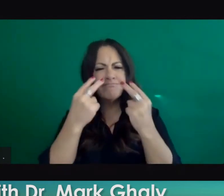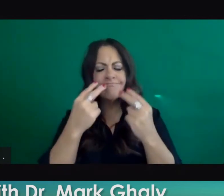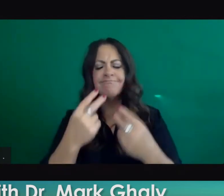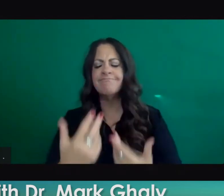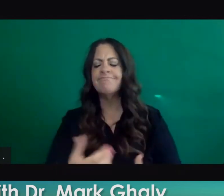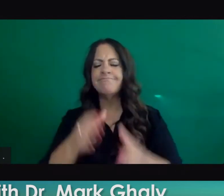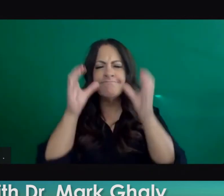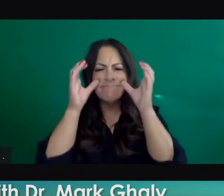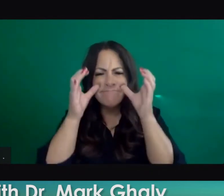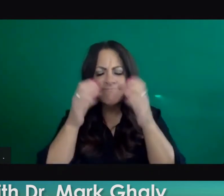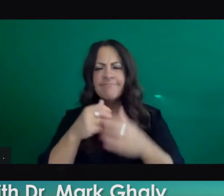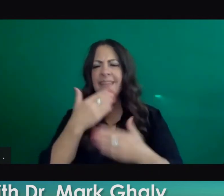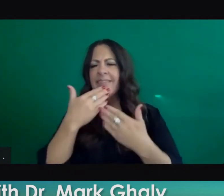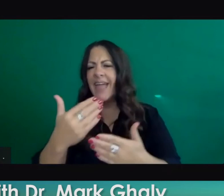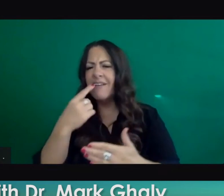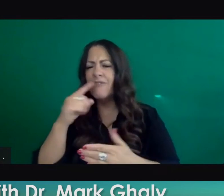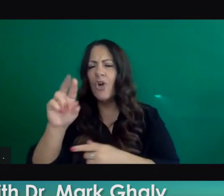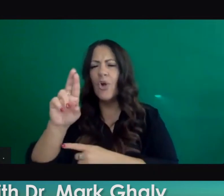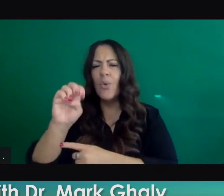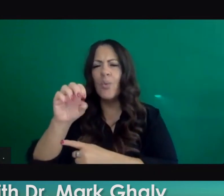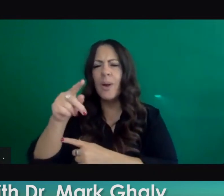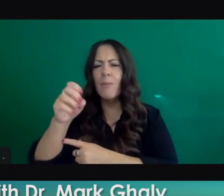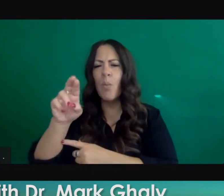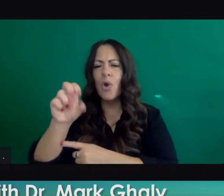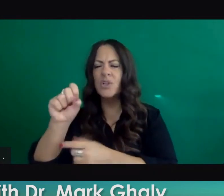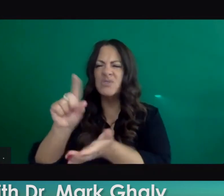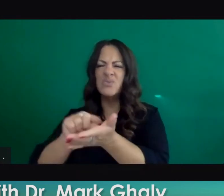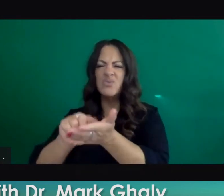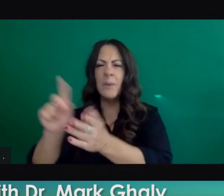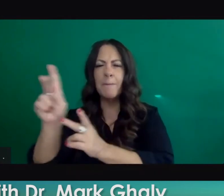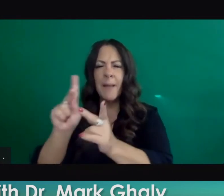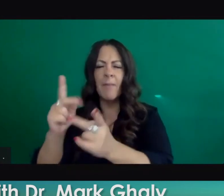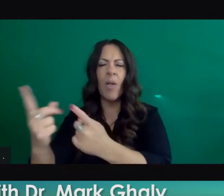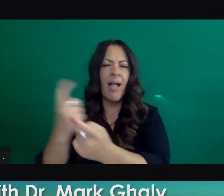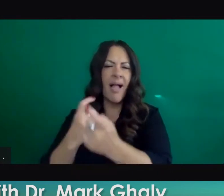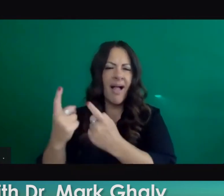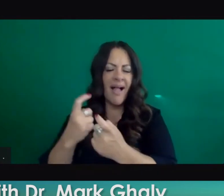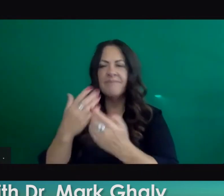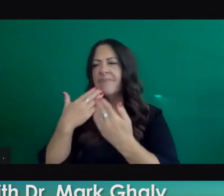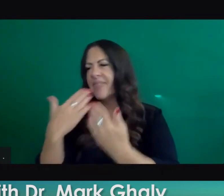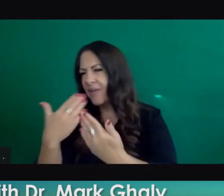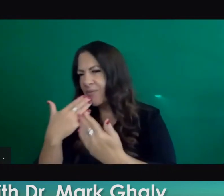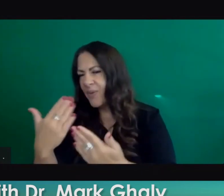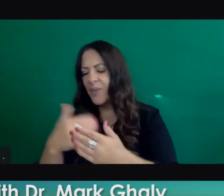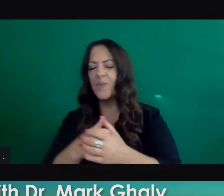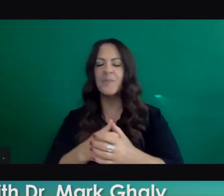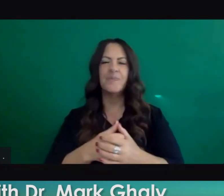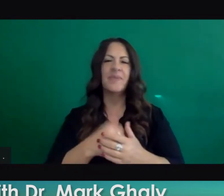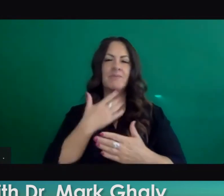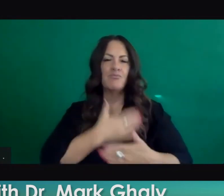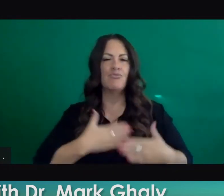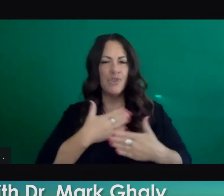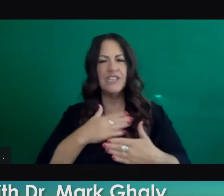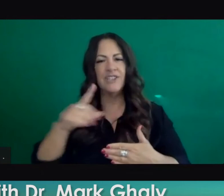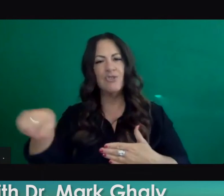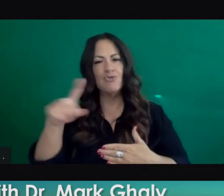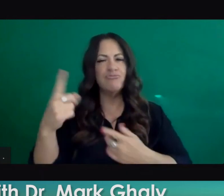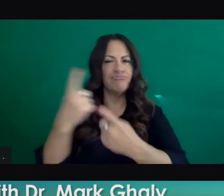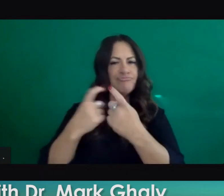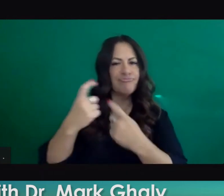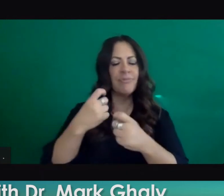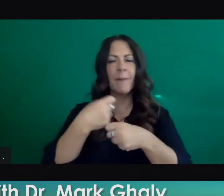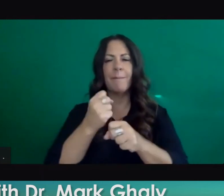our reporters who dial in and ask the questions. We're grateful for those. It helps us enrich